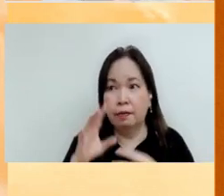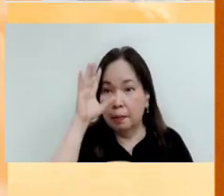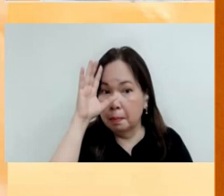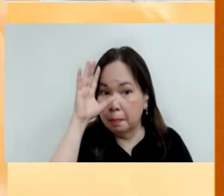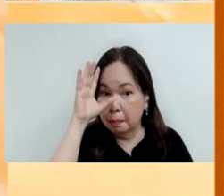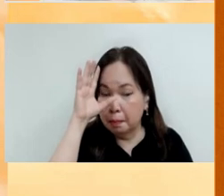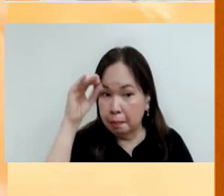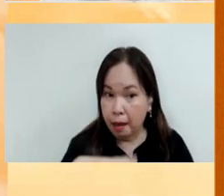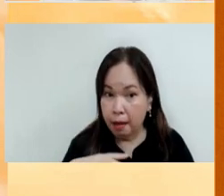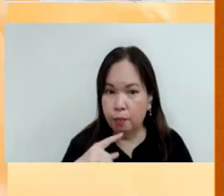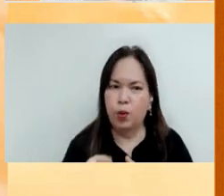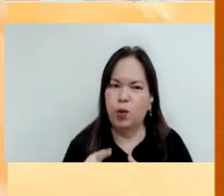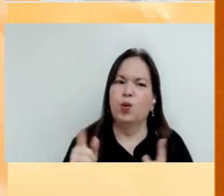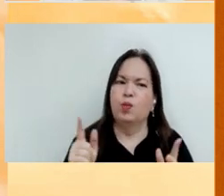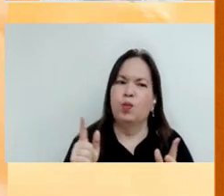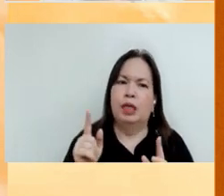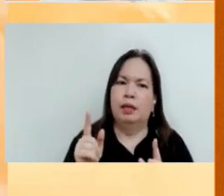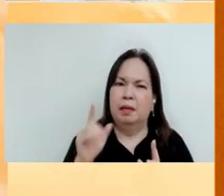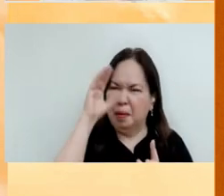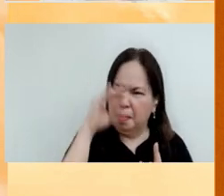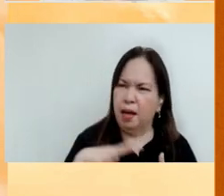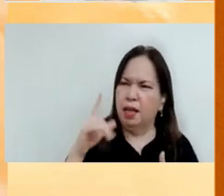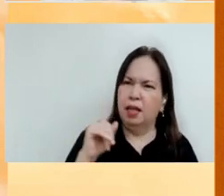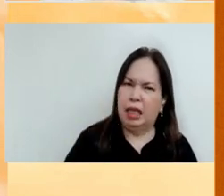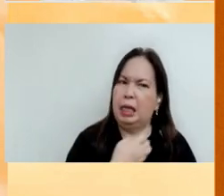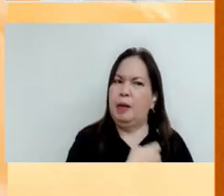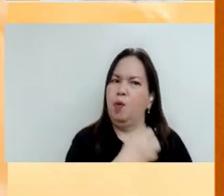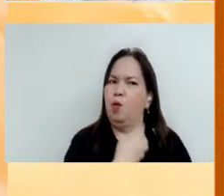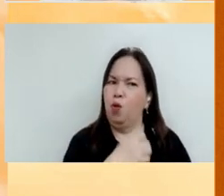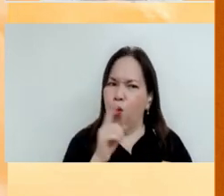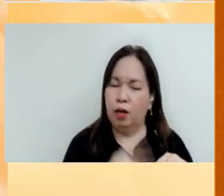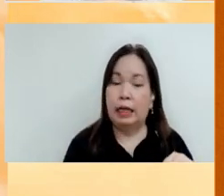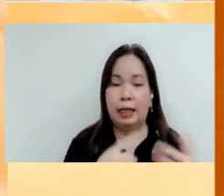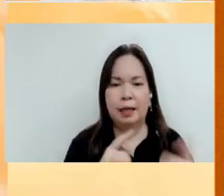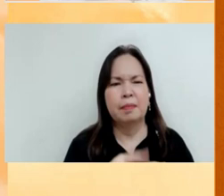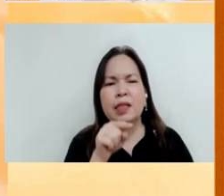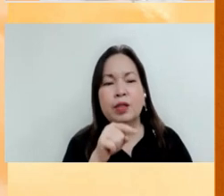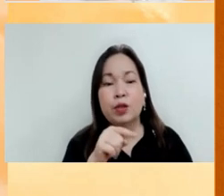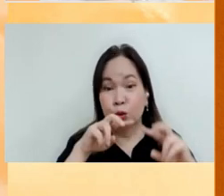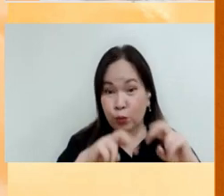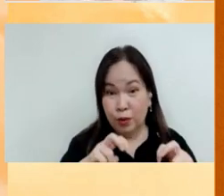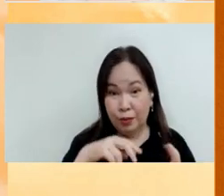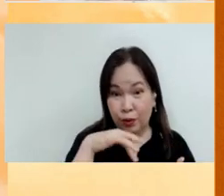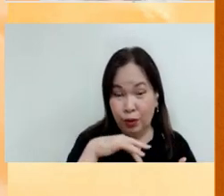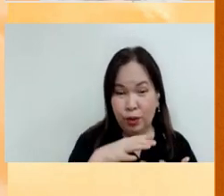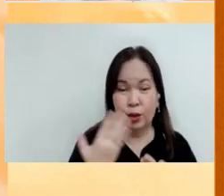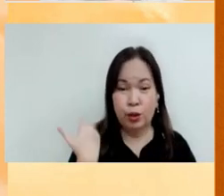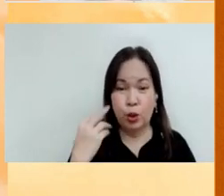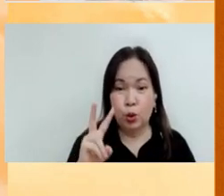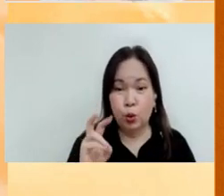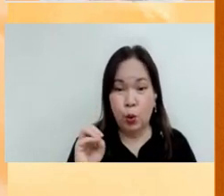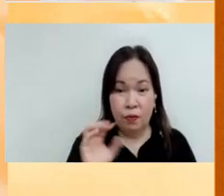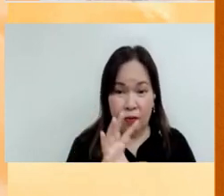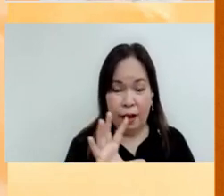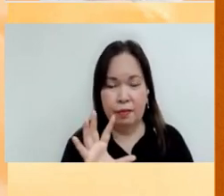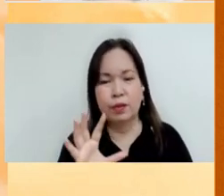but we have to note that this study was done in 2005, right? Now we have to recognize that